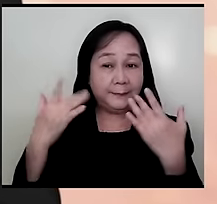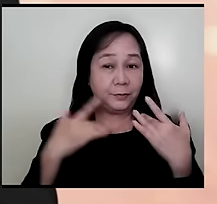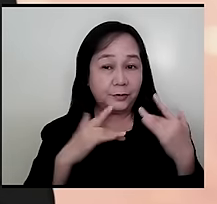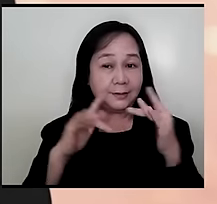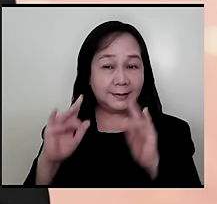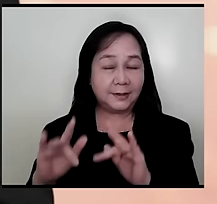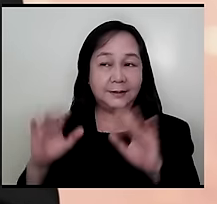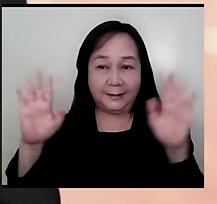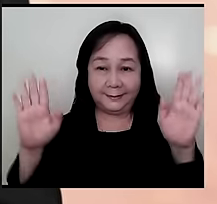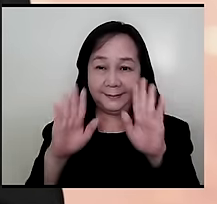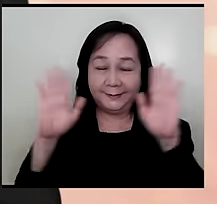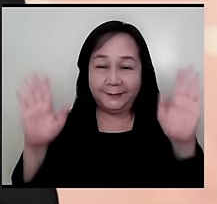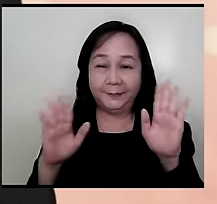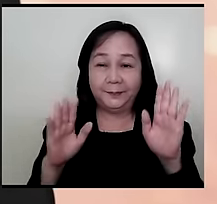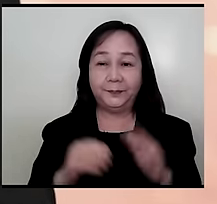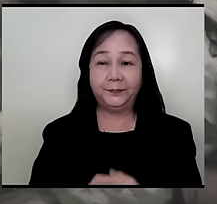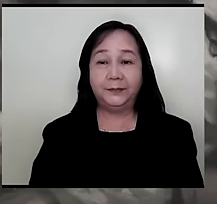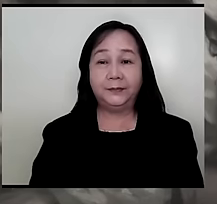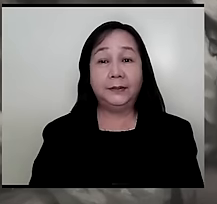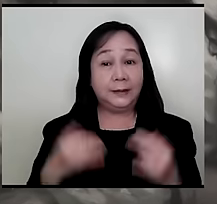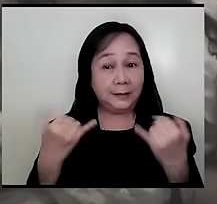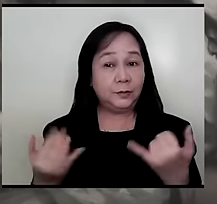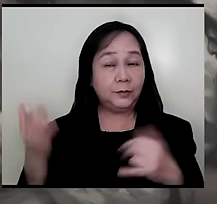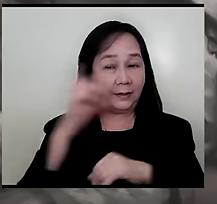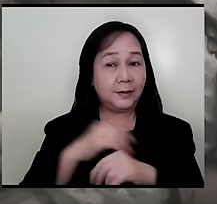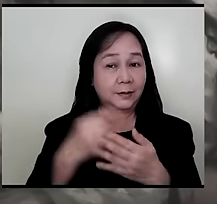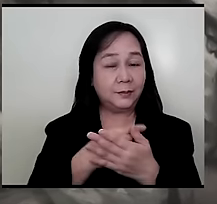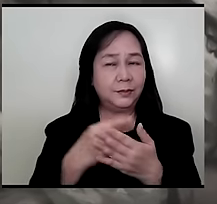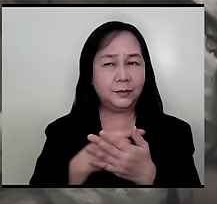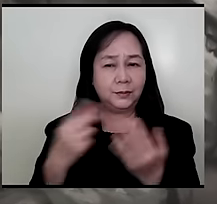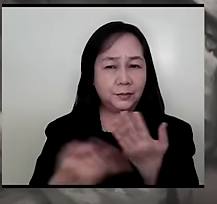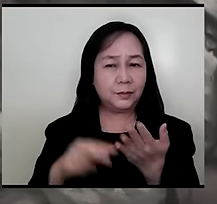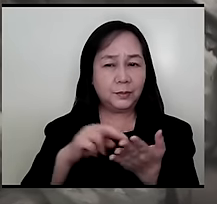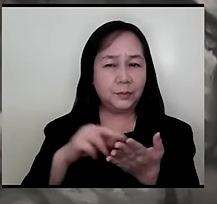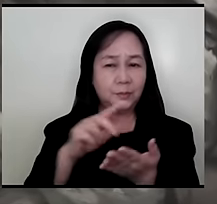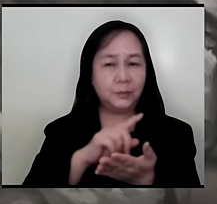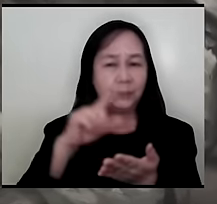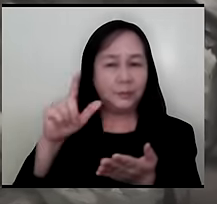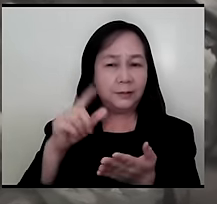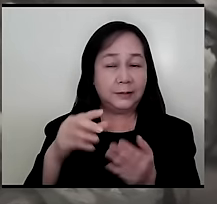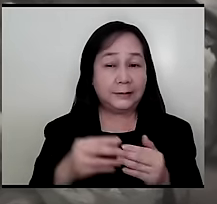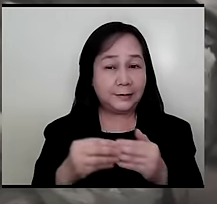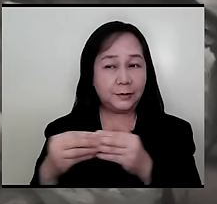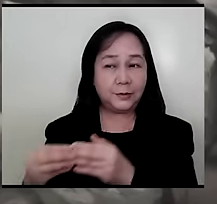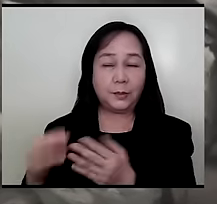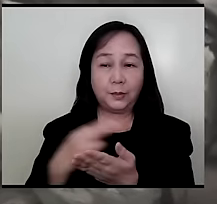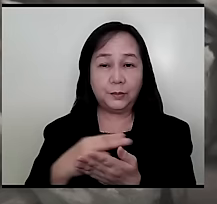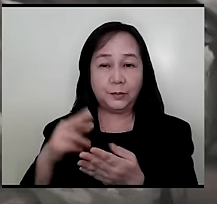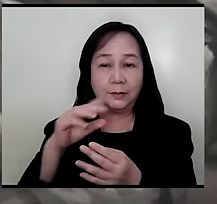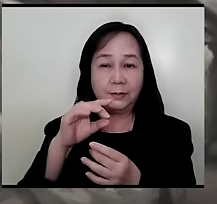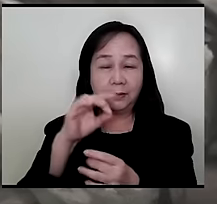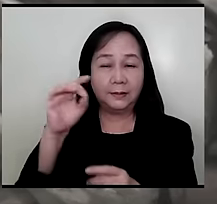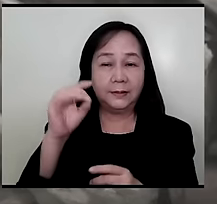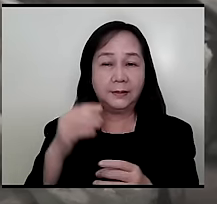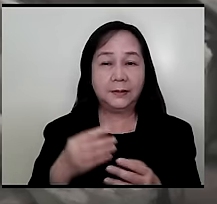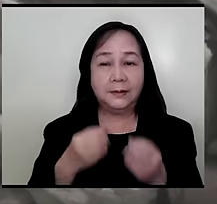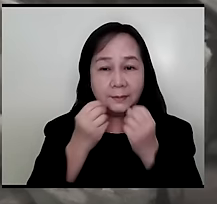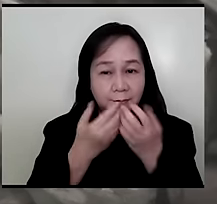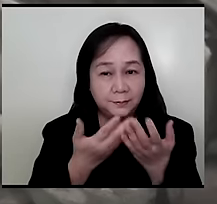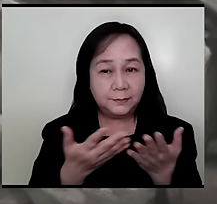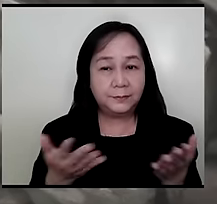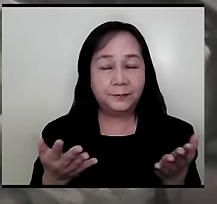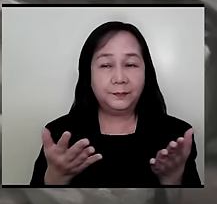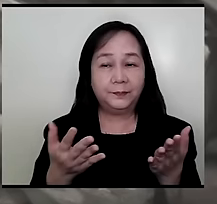Sunday. In today's Gospel, the risen Lord breathes the Holy Spirit on His disciples and sends them